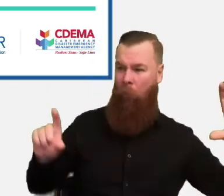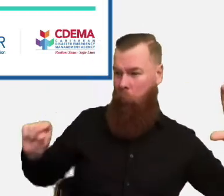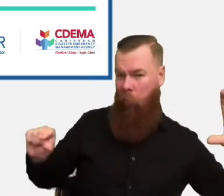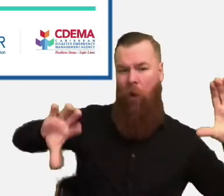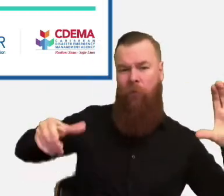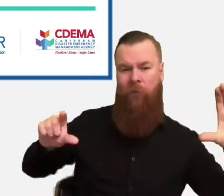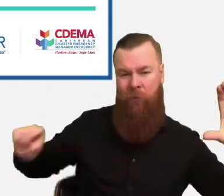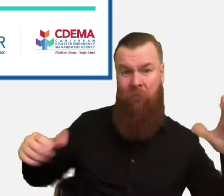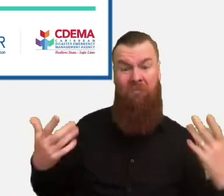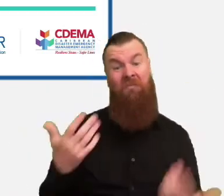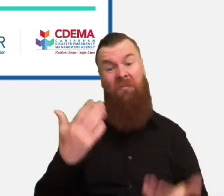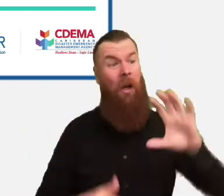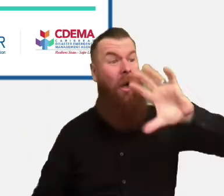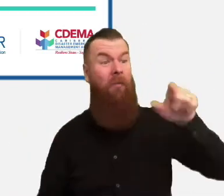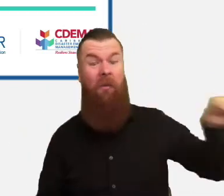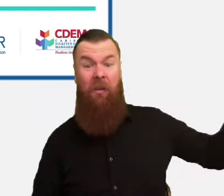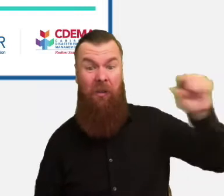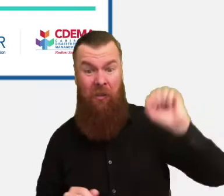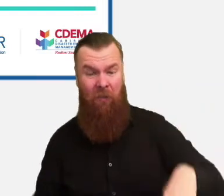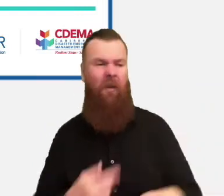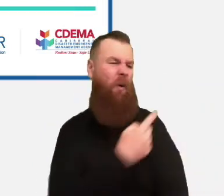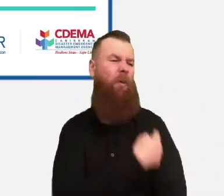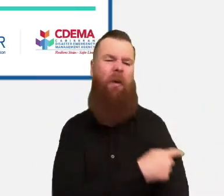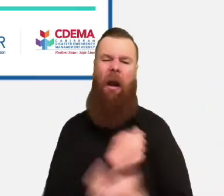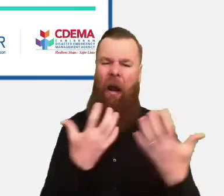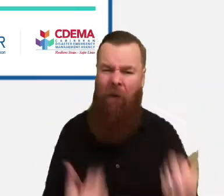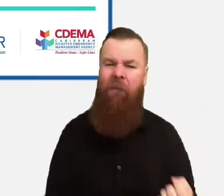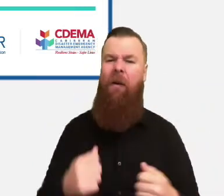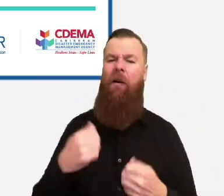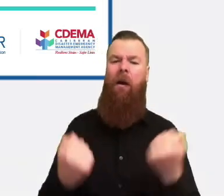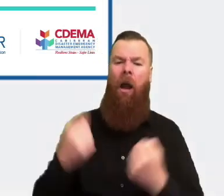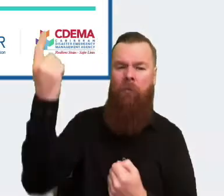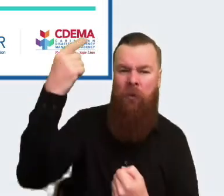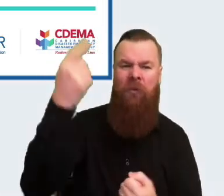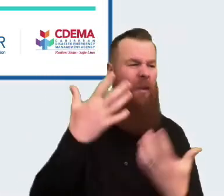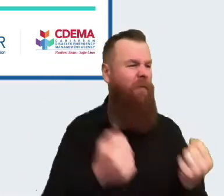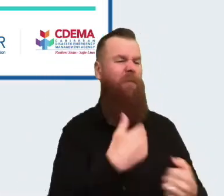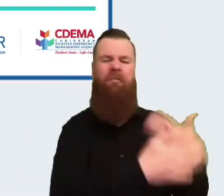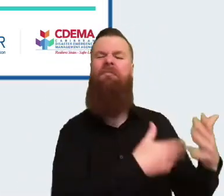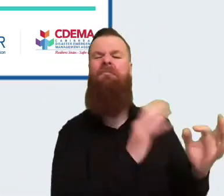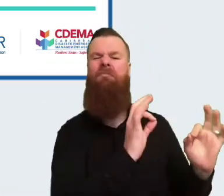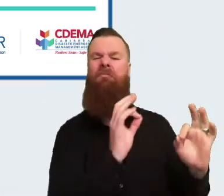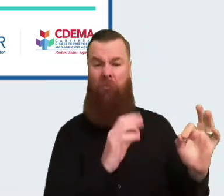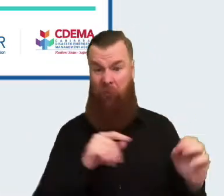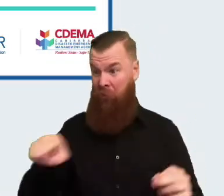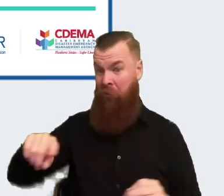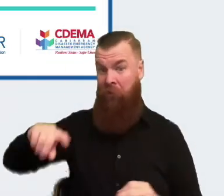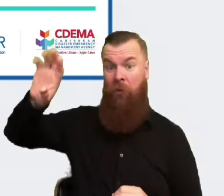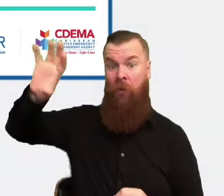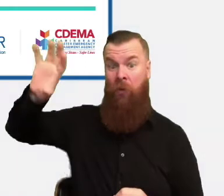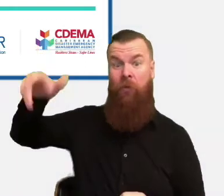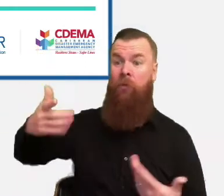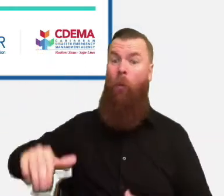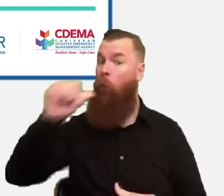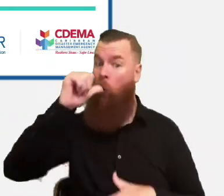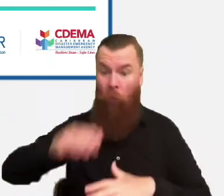entirely, but other nations might not be able to achieve that goal immediately. So there will be a potential for a tolerance